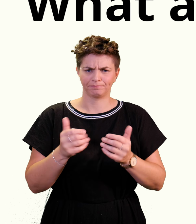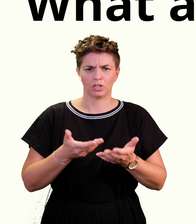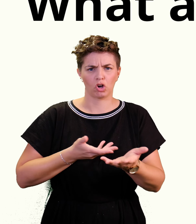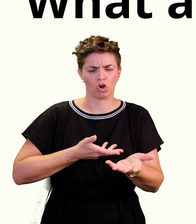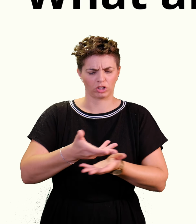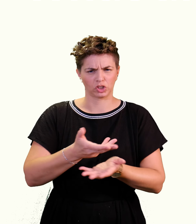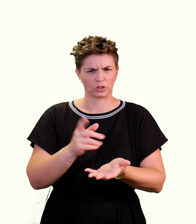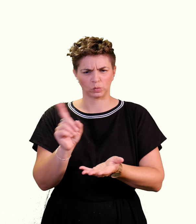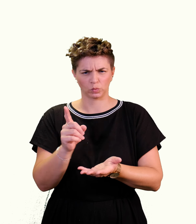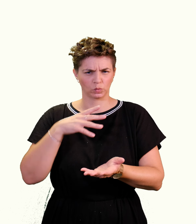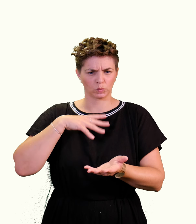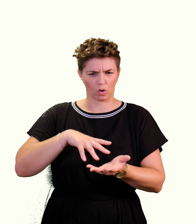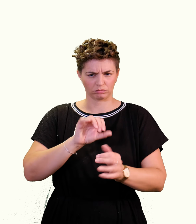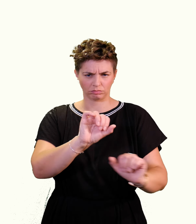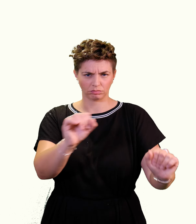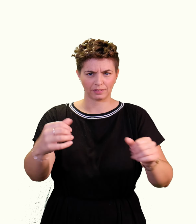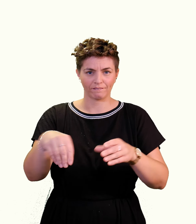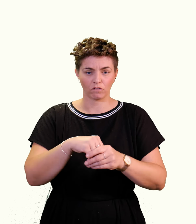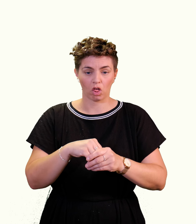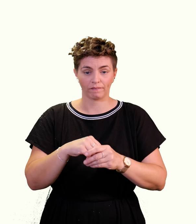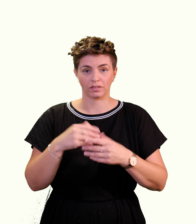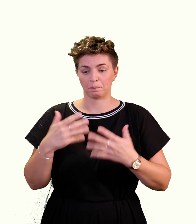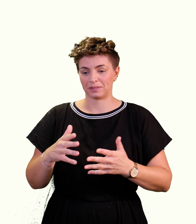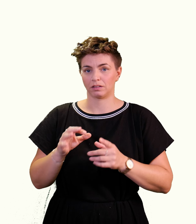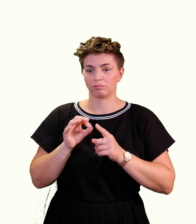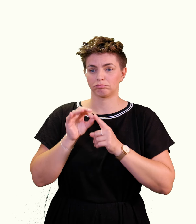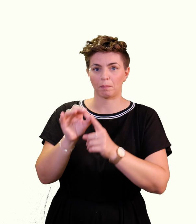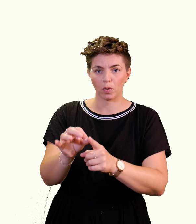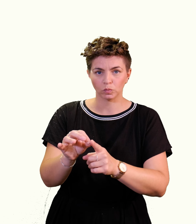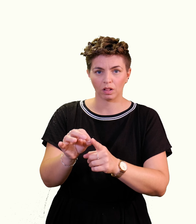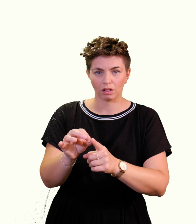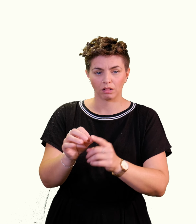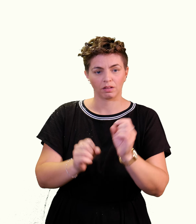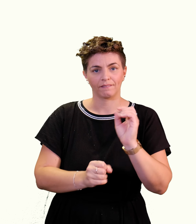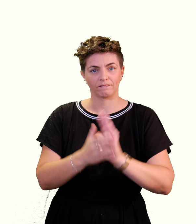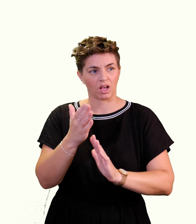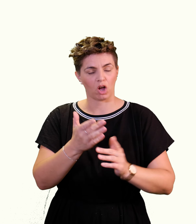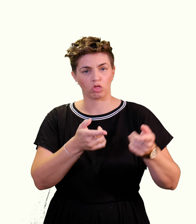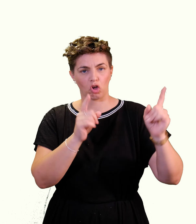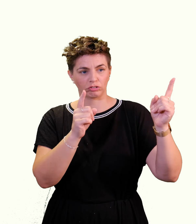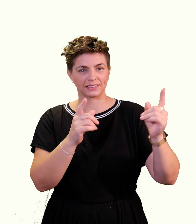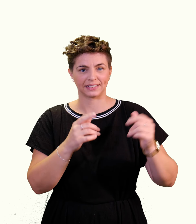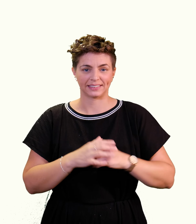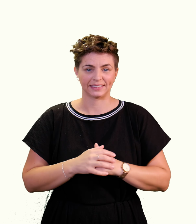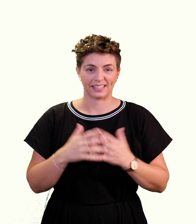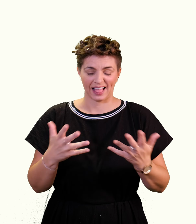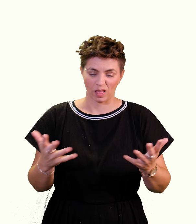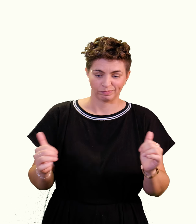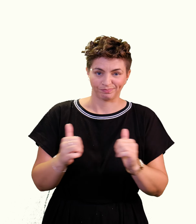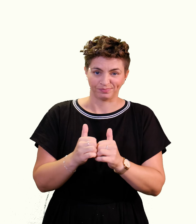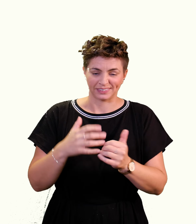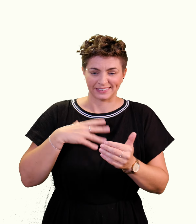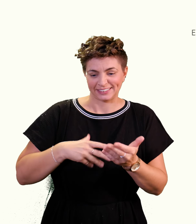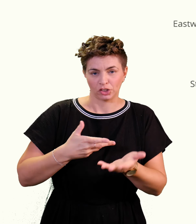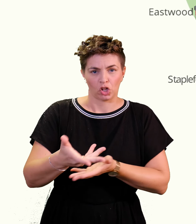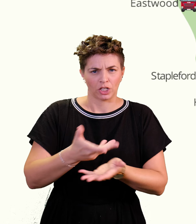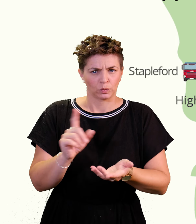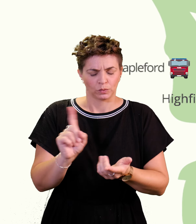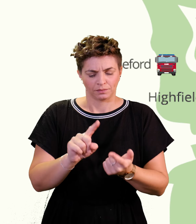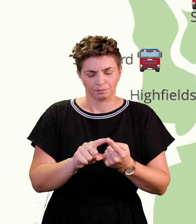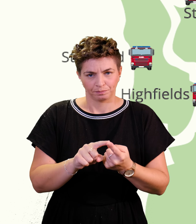consultation? The proposals I have put forward to the fire authority that have been being supported to come to this consultation are as follows.